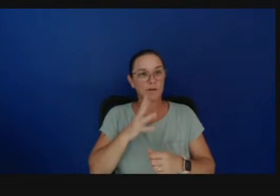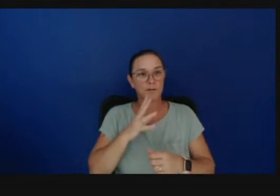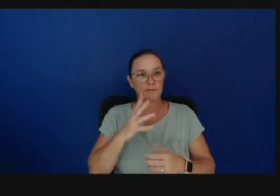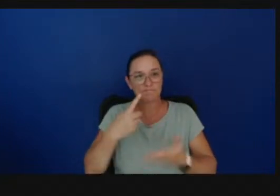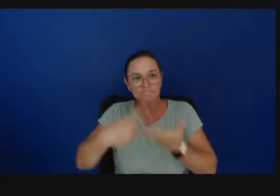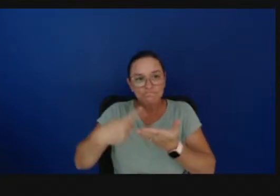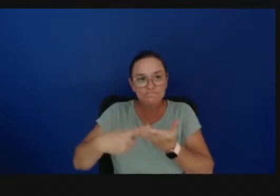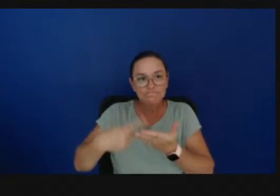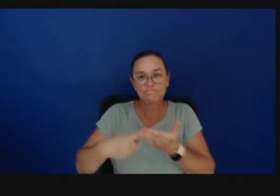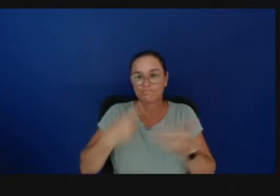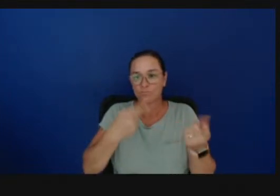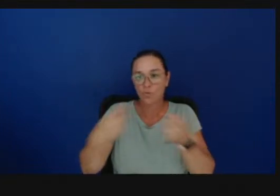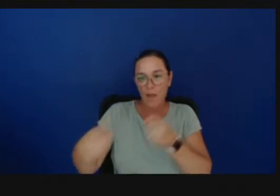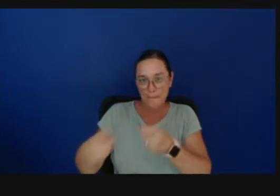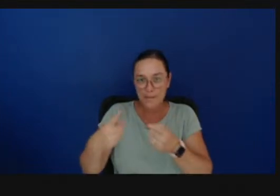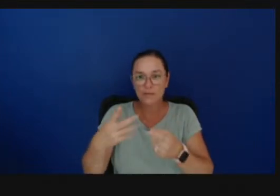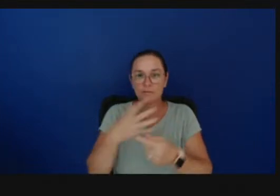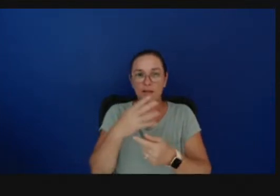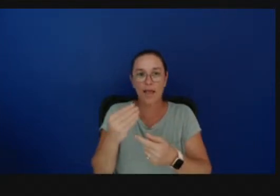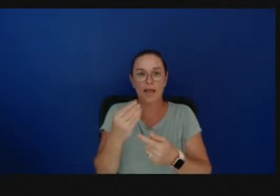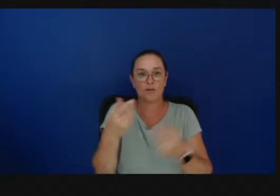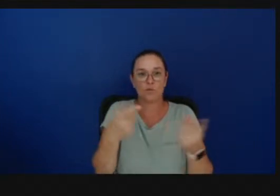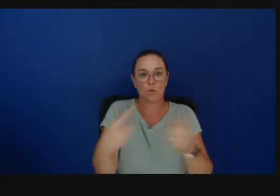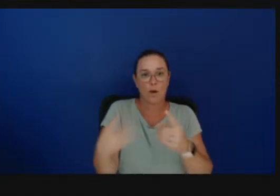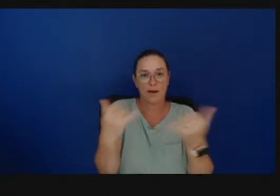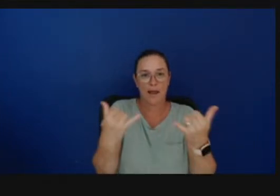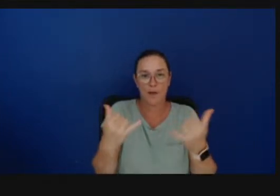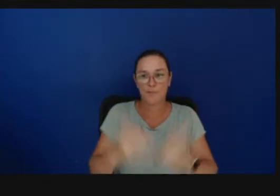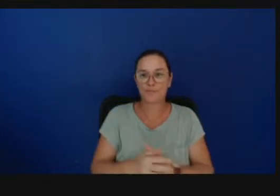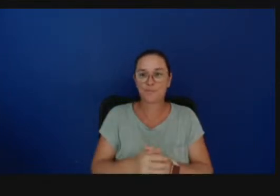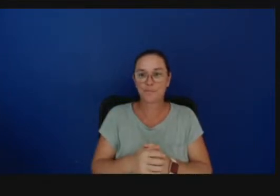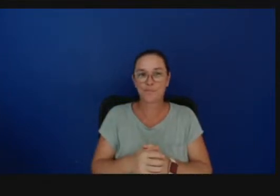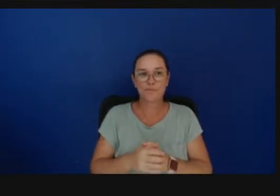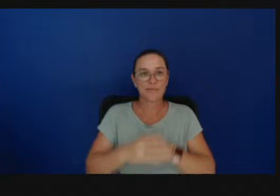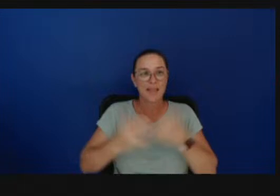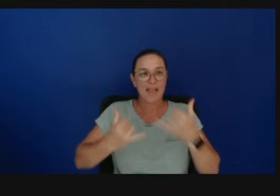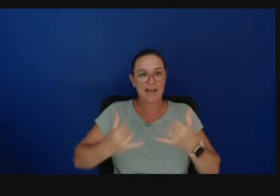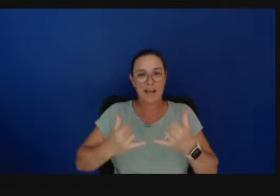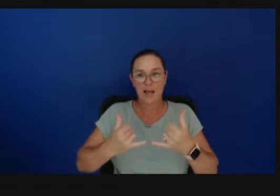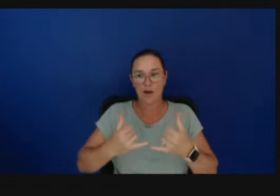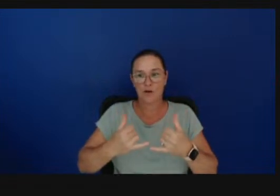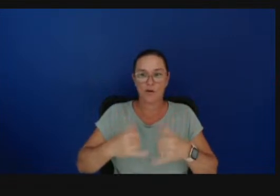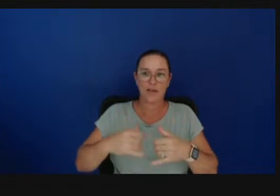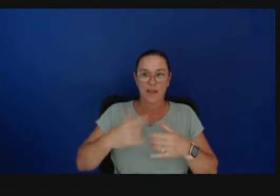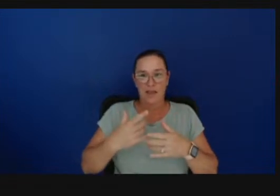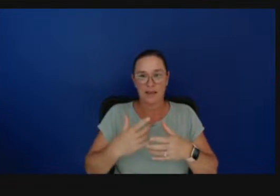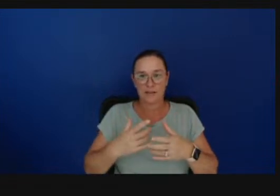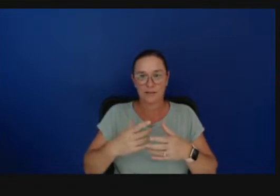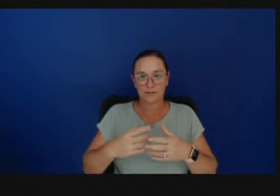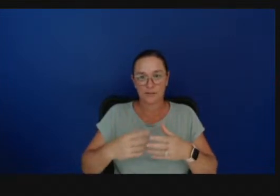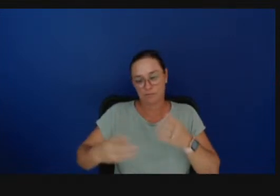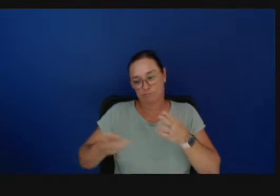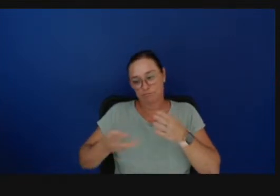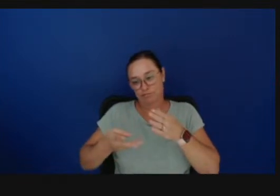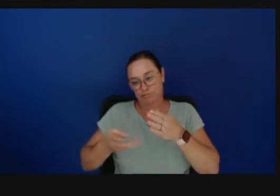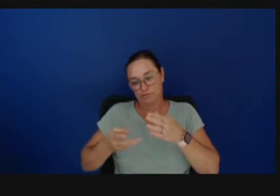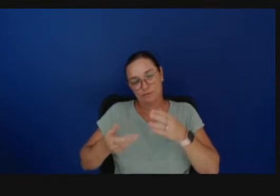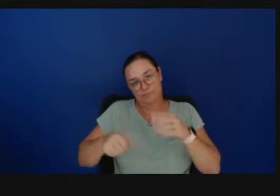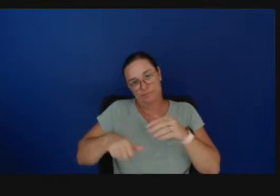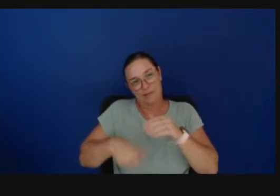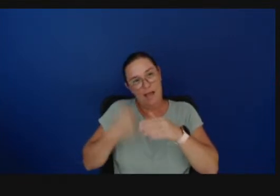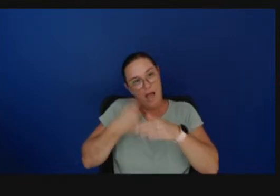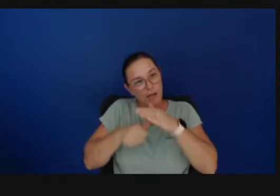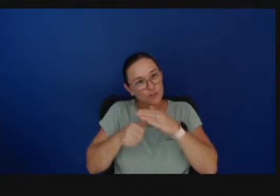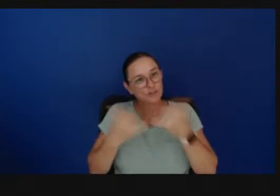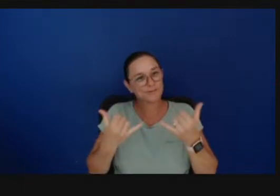aftermath here as we enter the recharge phase of this this part of Kilauea's story.